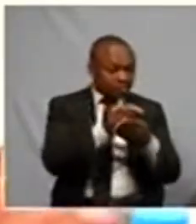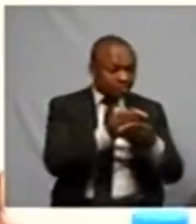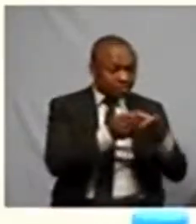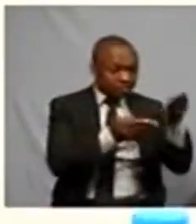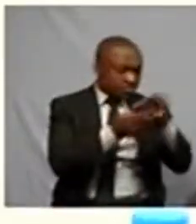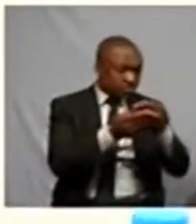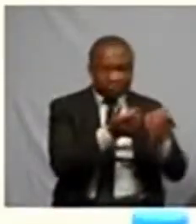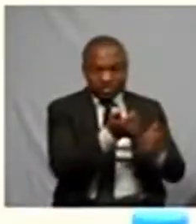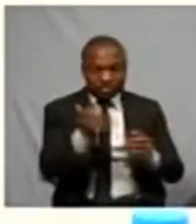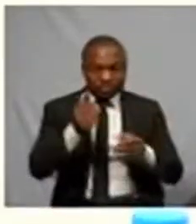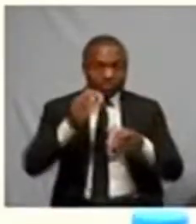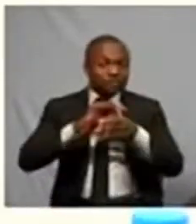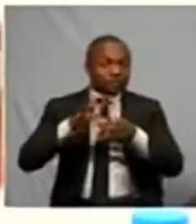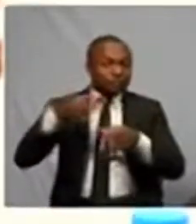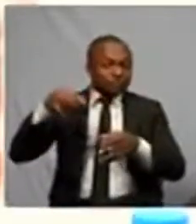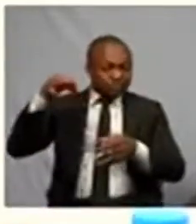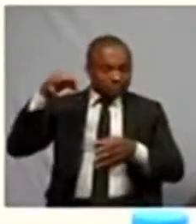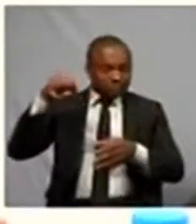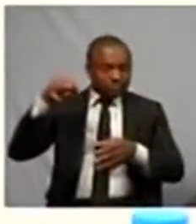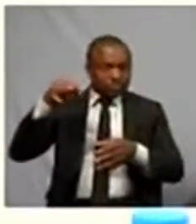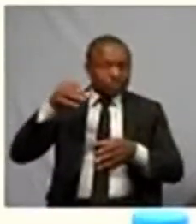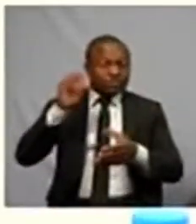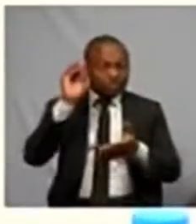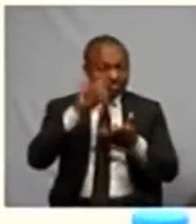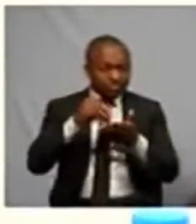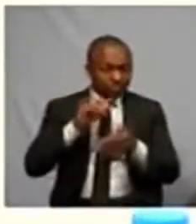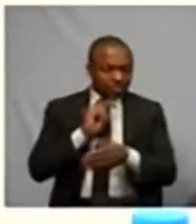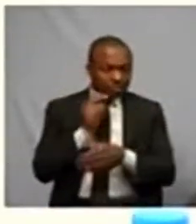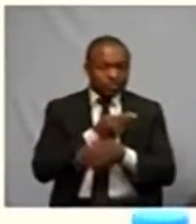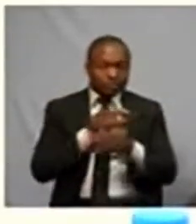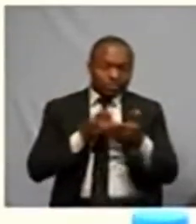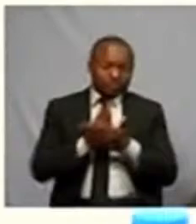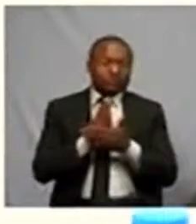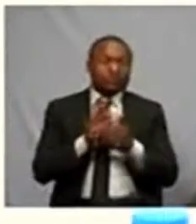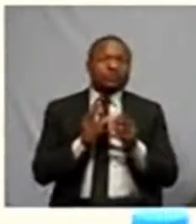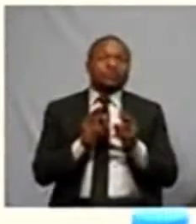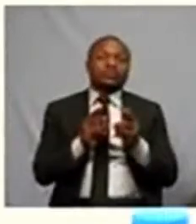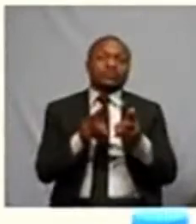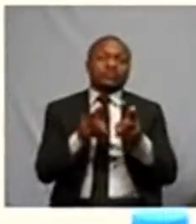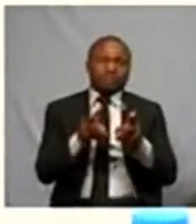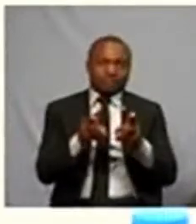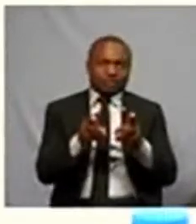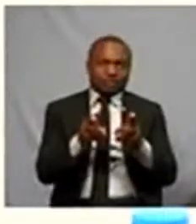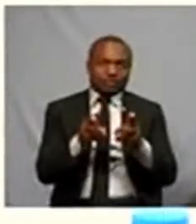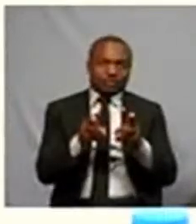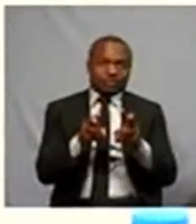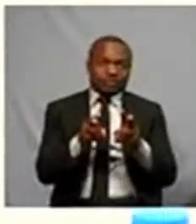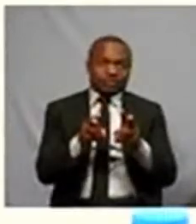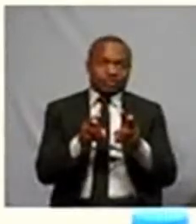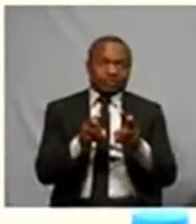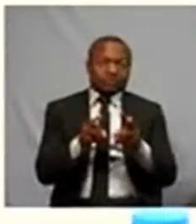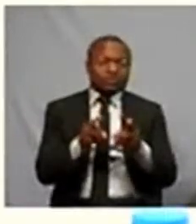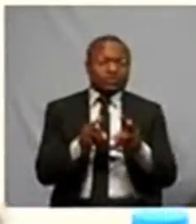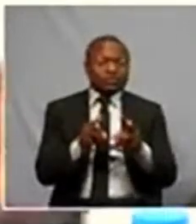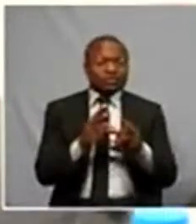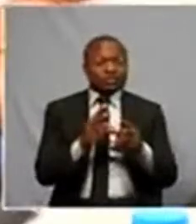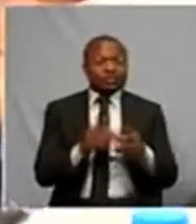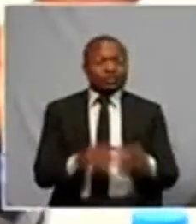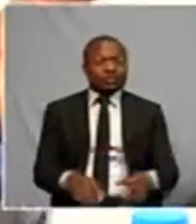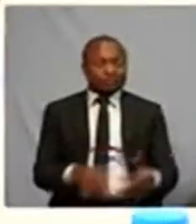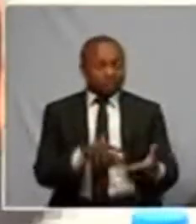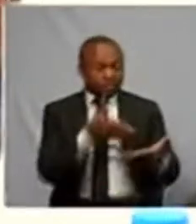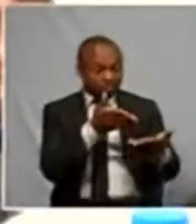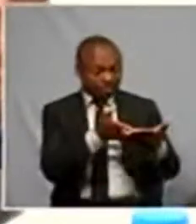other stakeholders. You have put us in the rightful perspective, because by going through